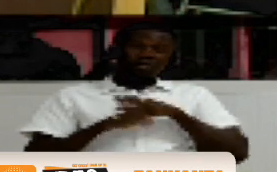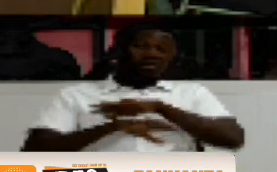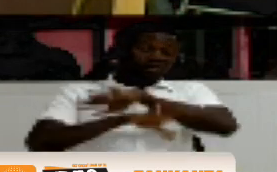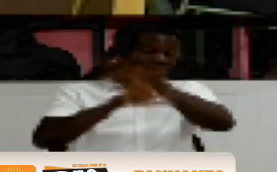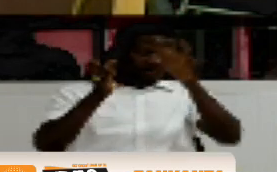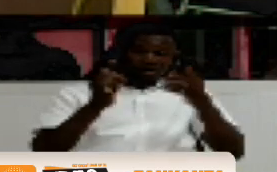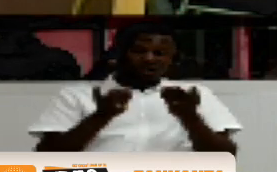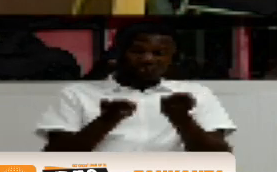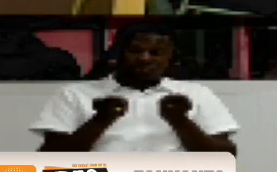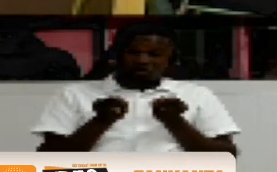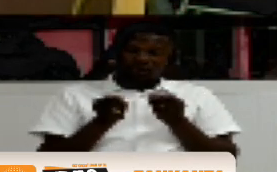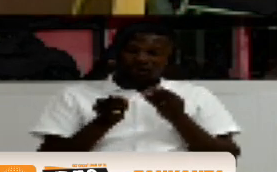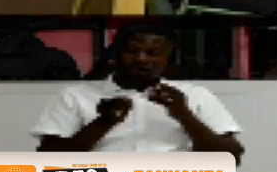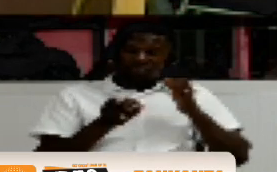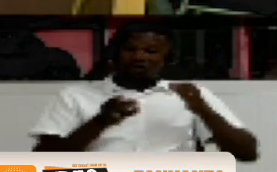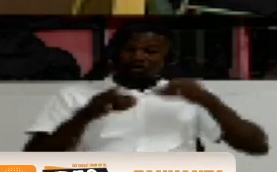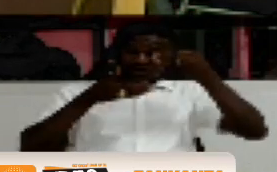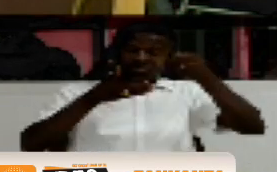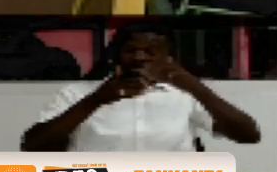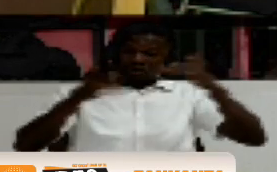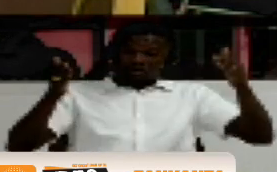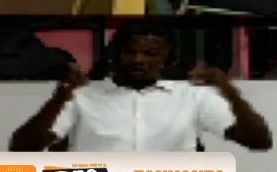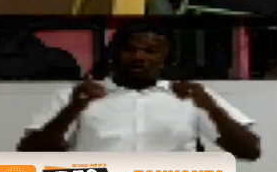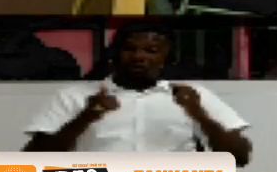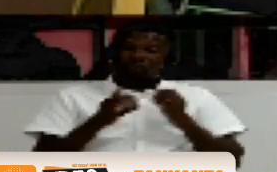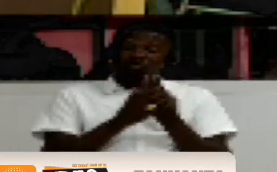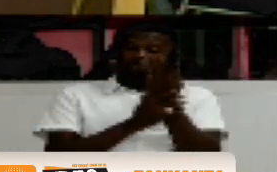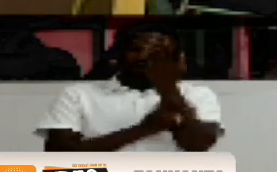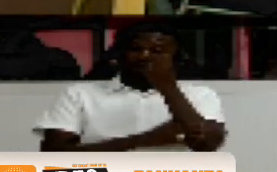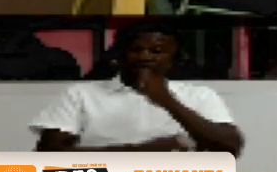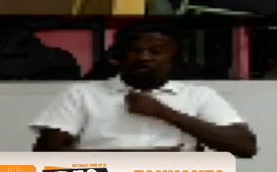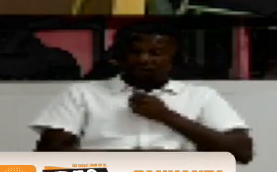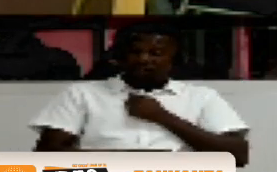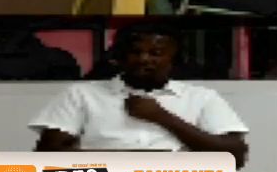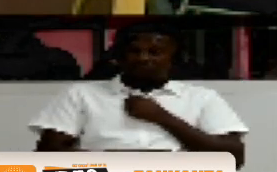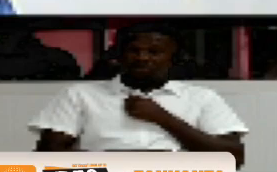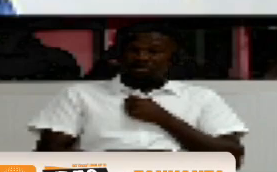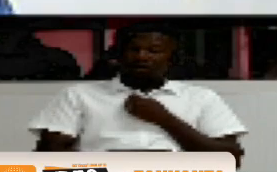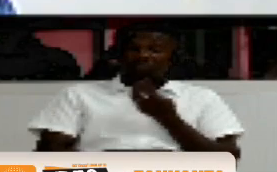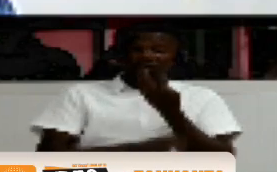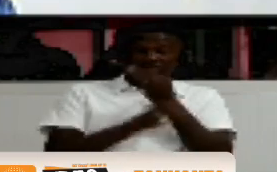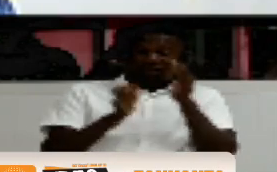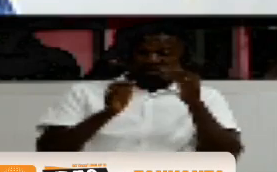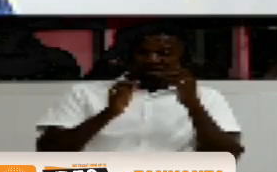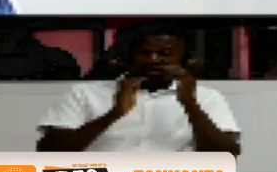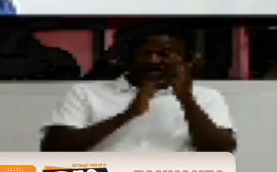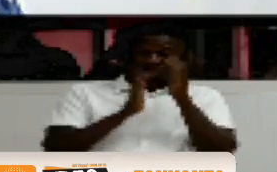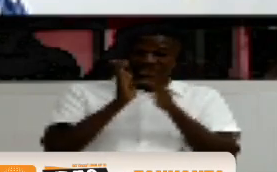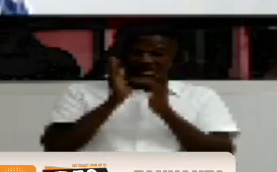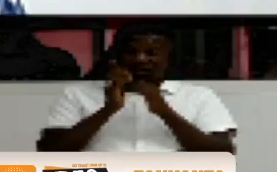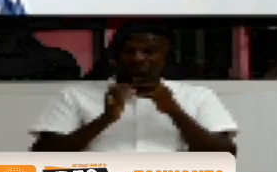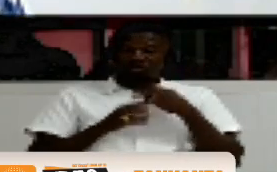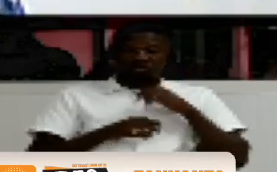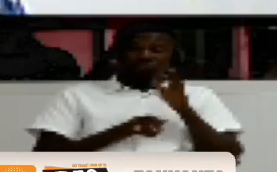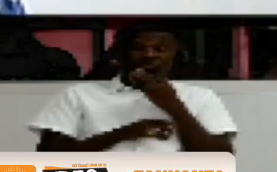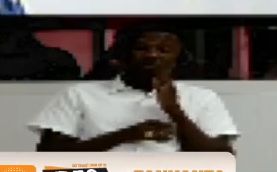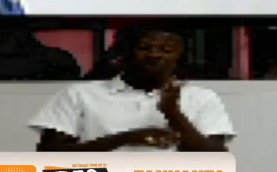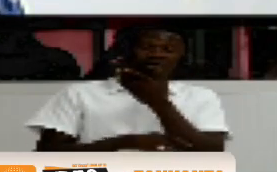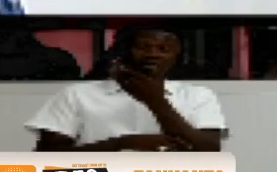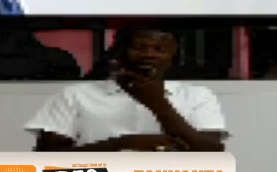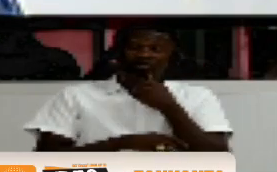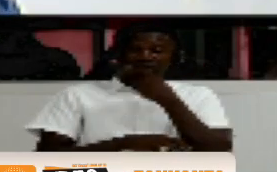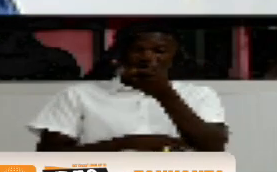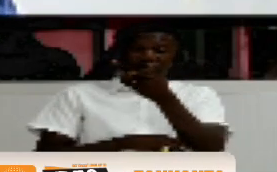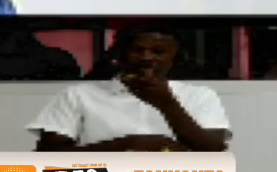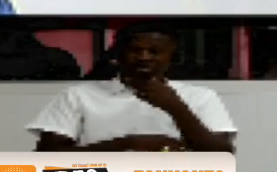student population growing up in fear, our free spirit curtailed, and some went as far as being groomed